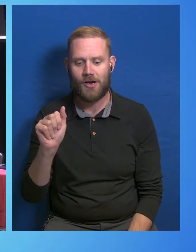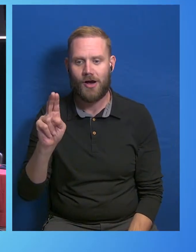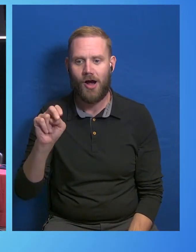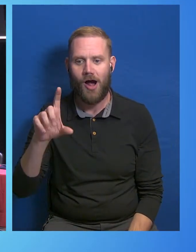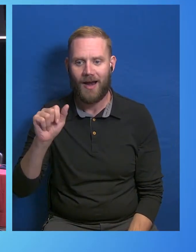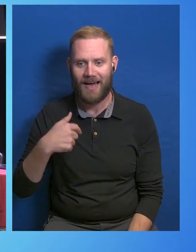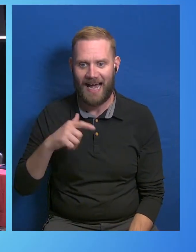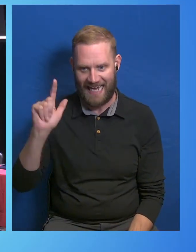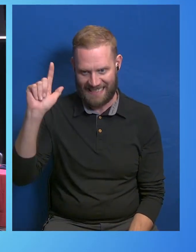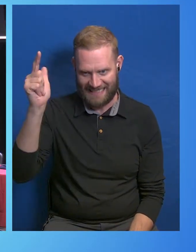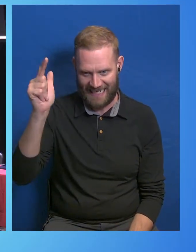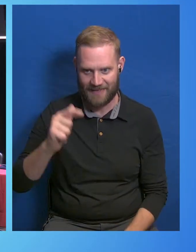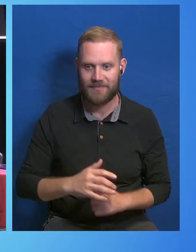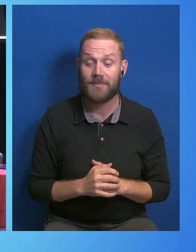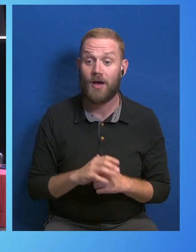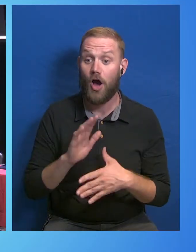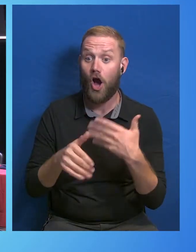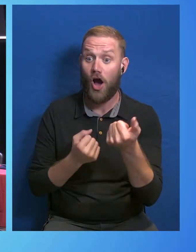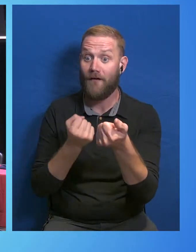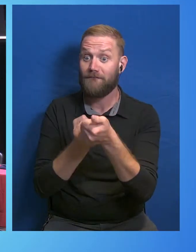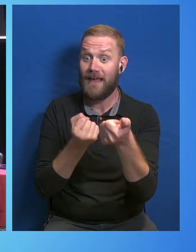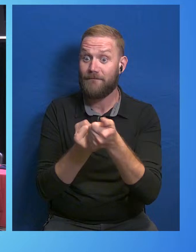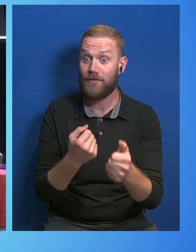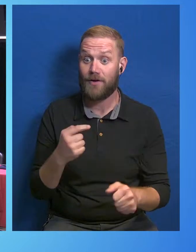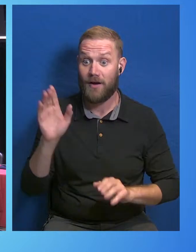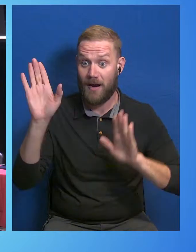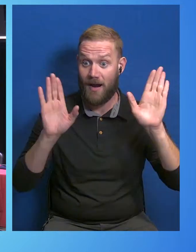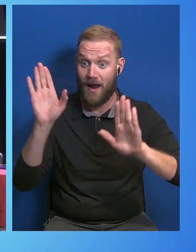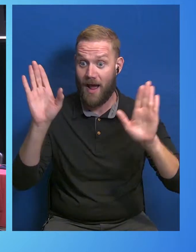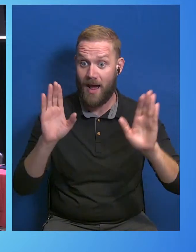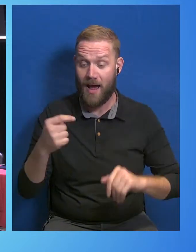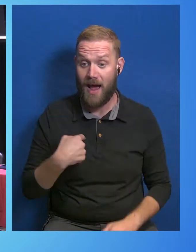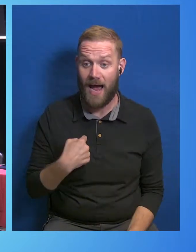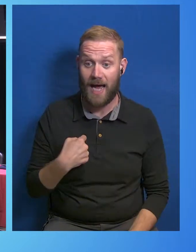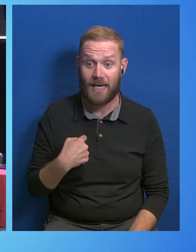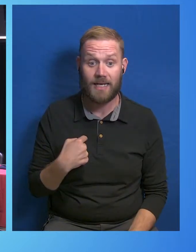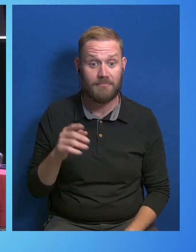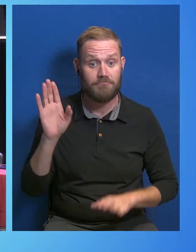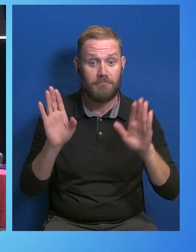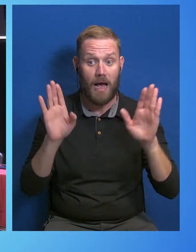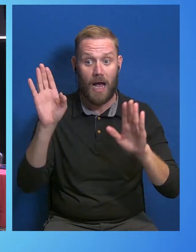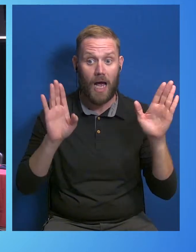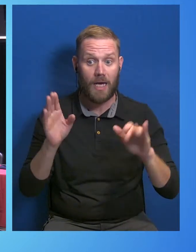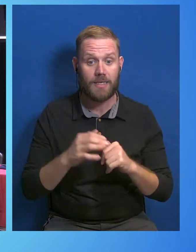motion. All in favor, aye? Aye. Aye. Aye.